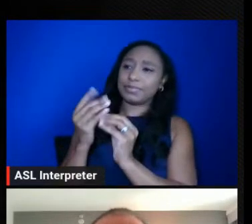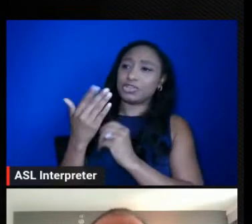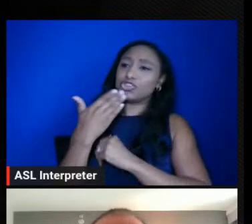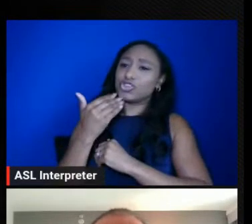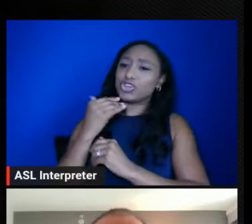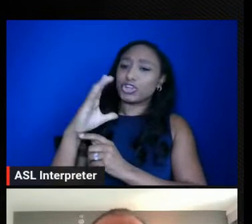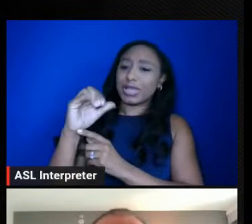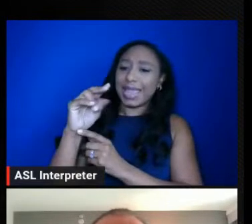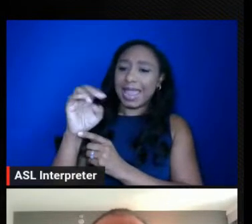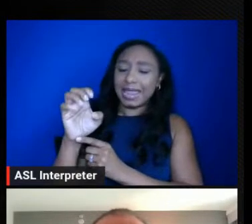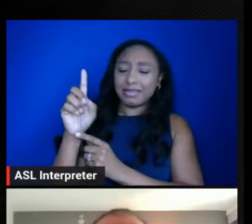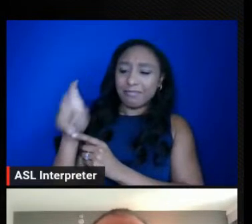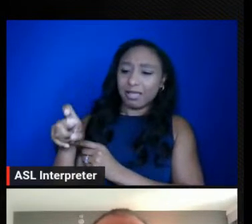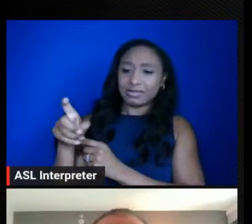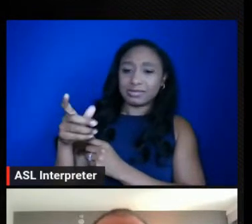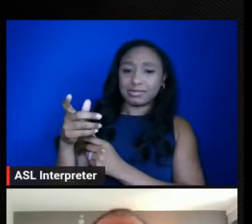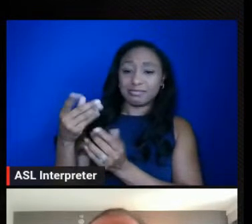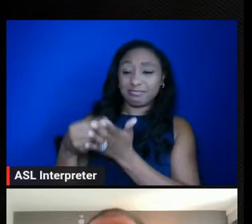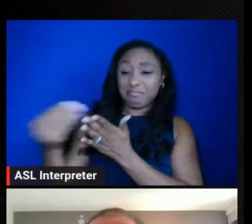work.